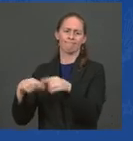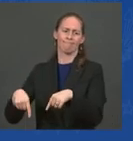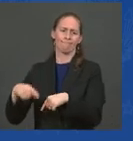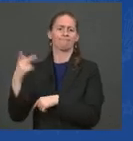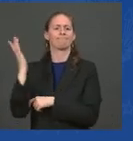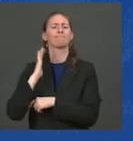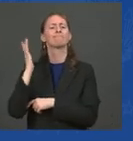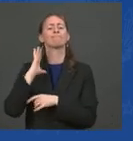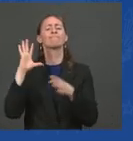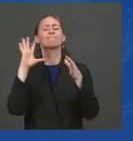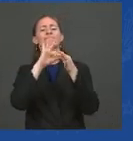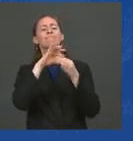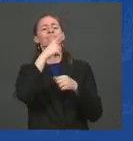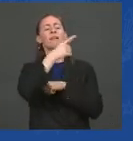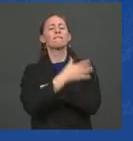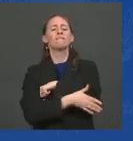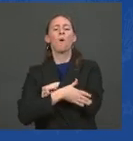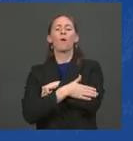We